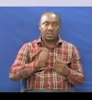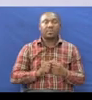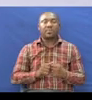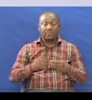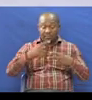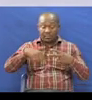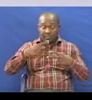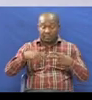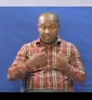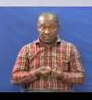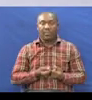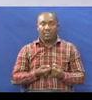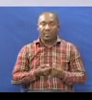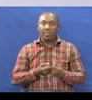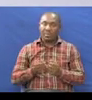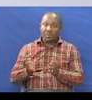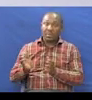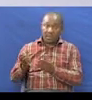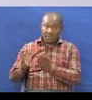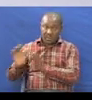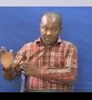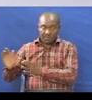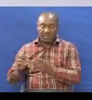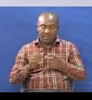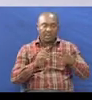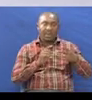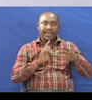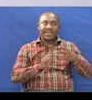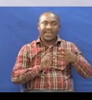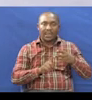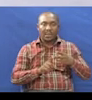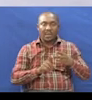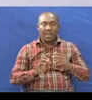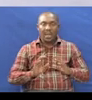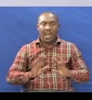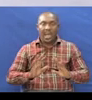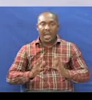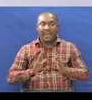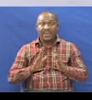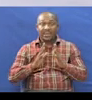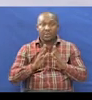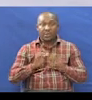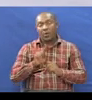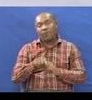That is the first feature. The second one is existence of